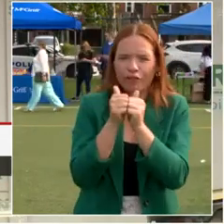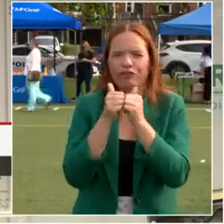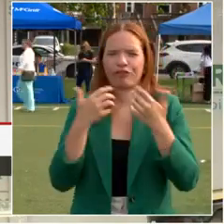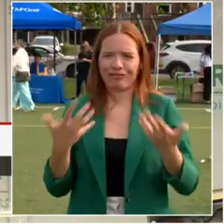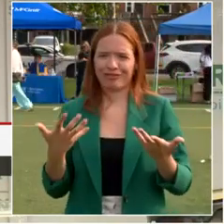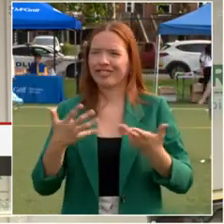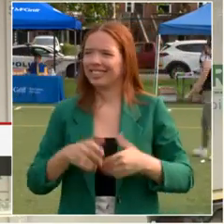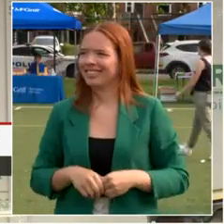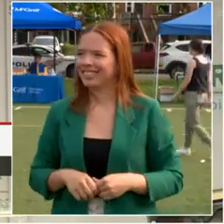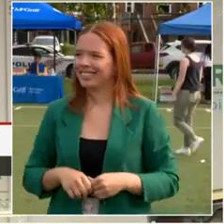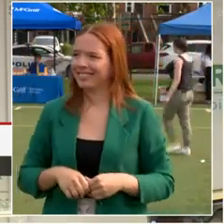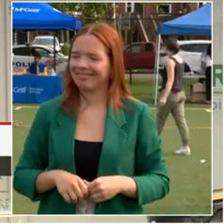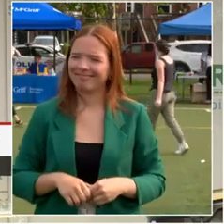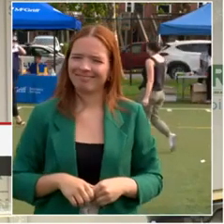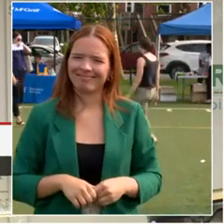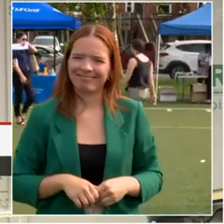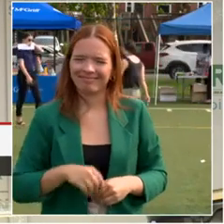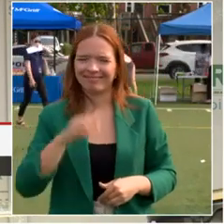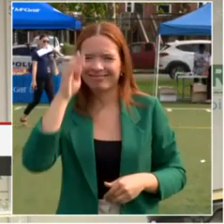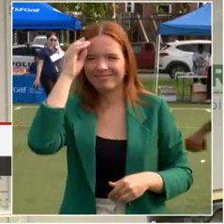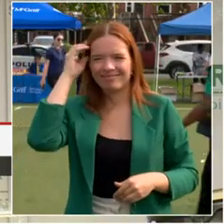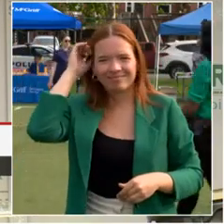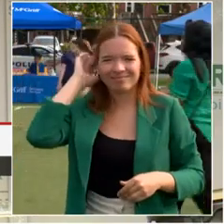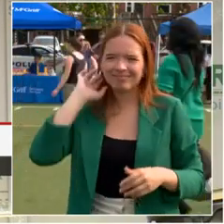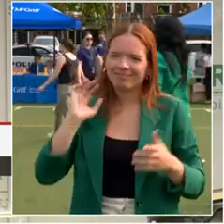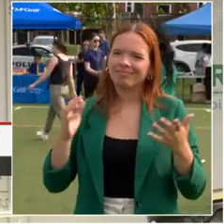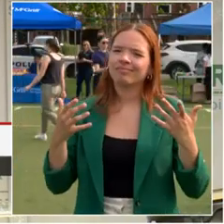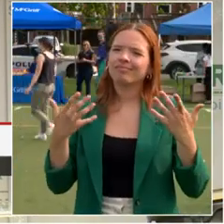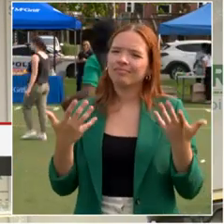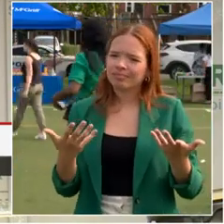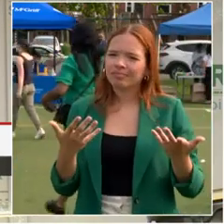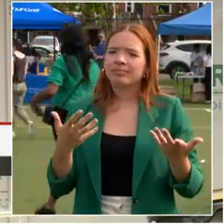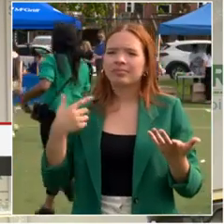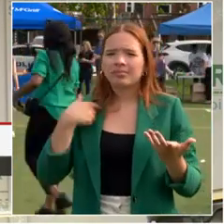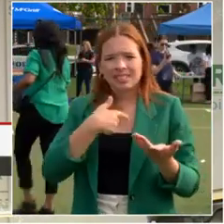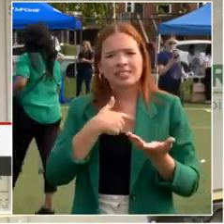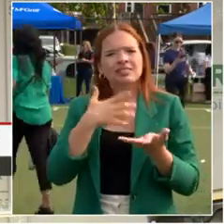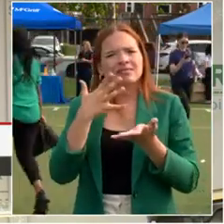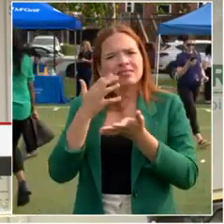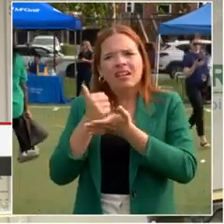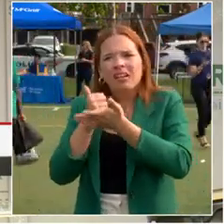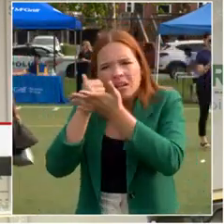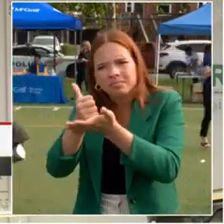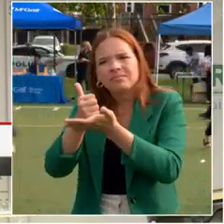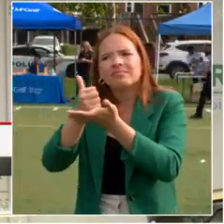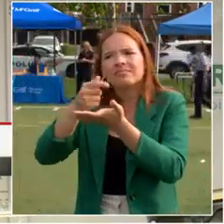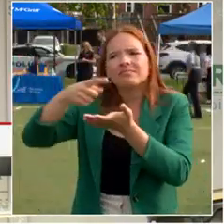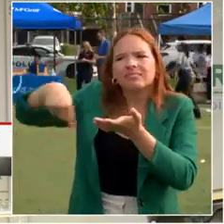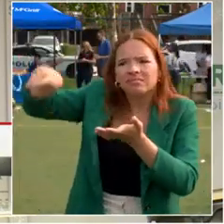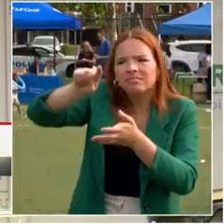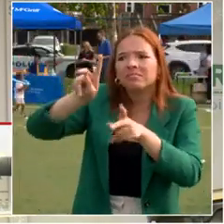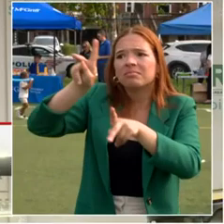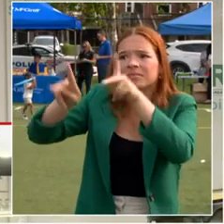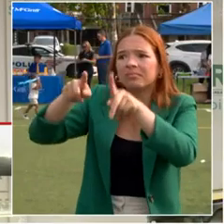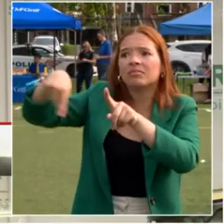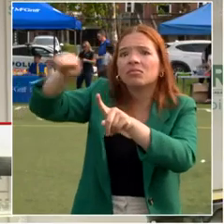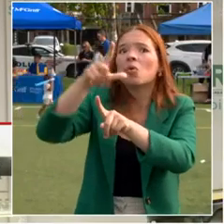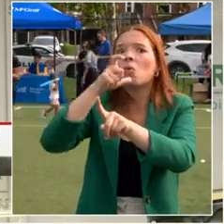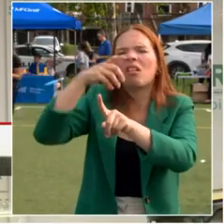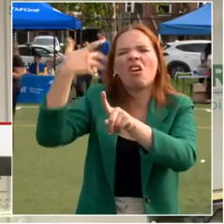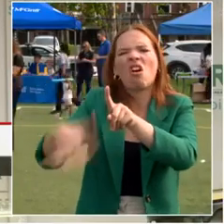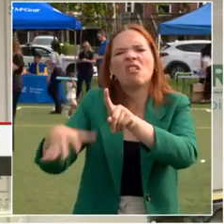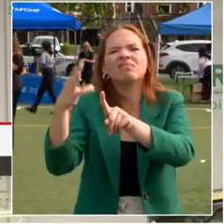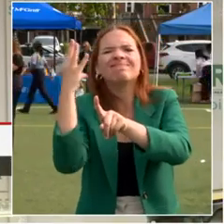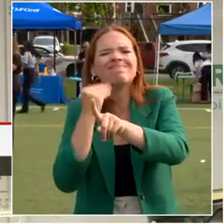that we can to get justice for those who have already been victims of crime and to have fewer victims going forward. We have